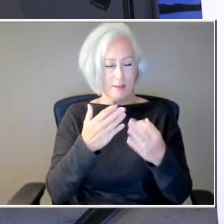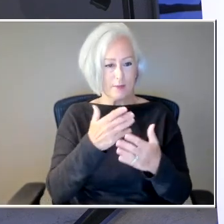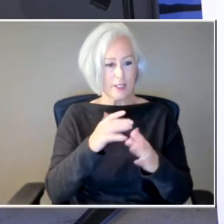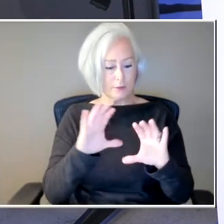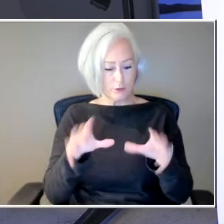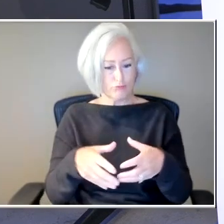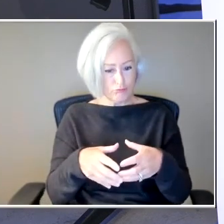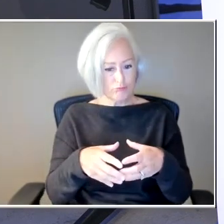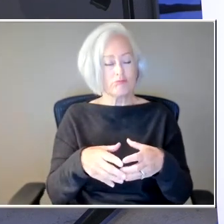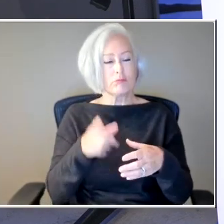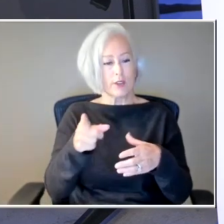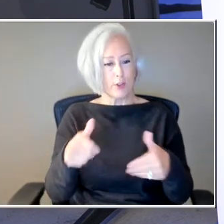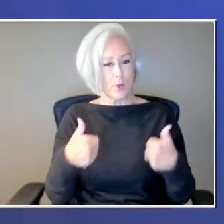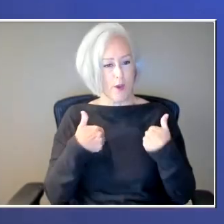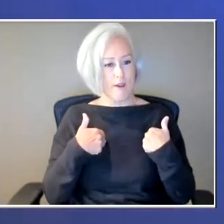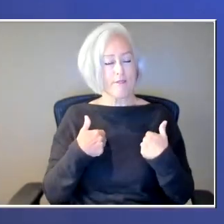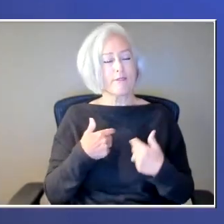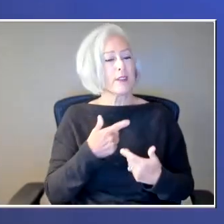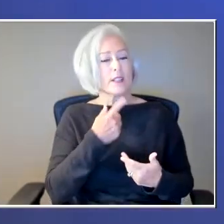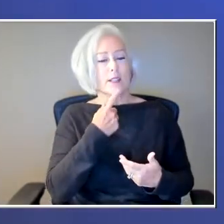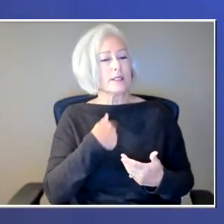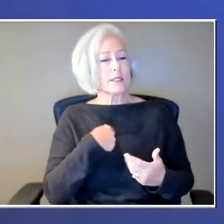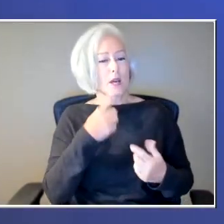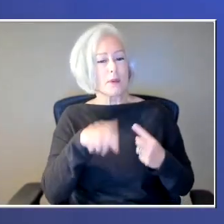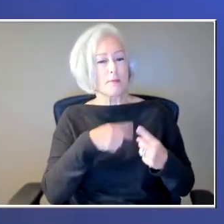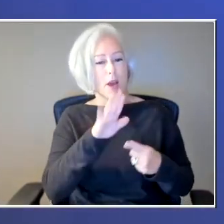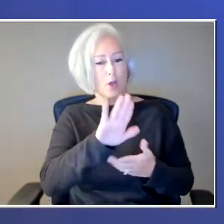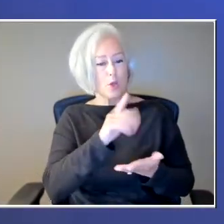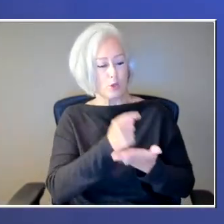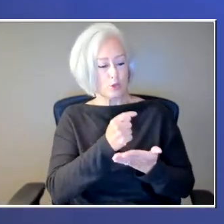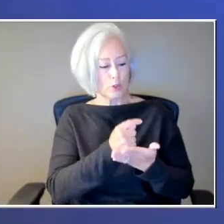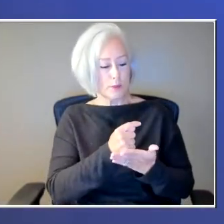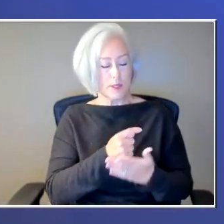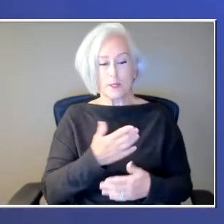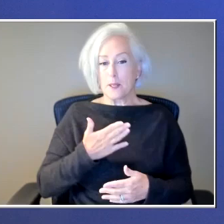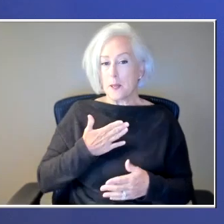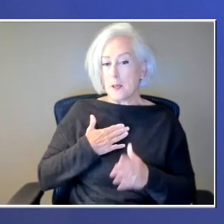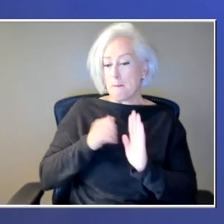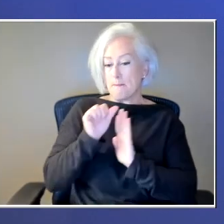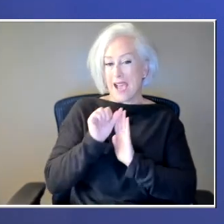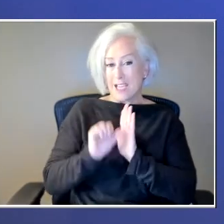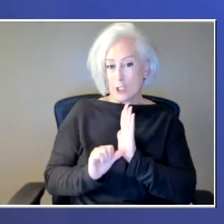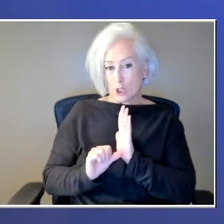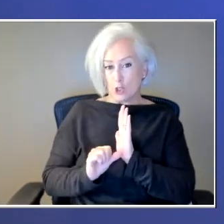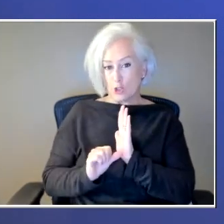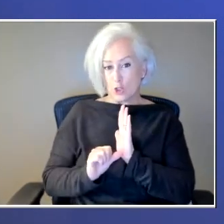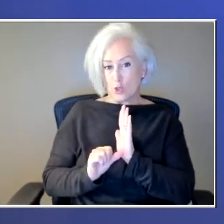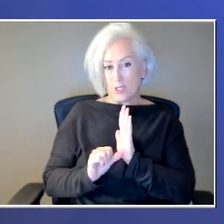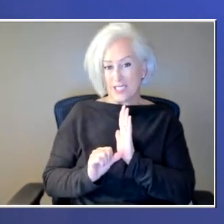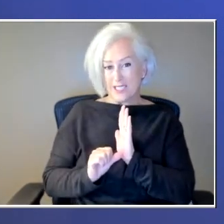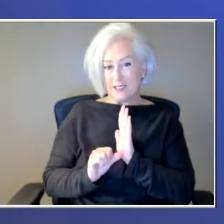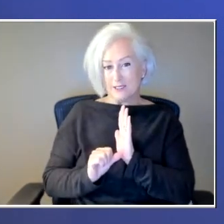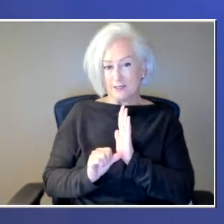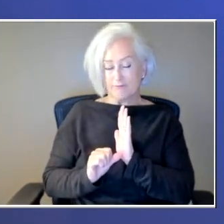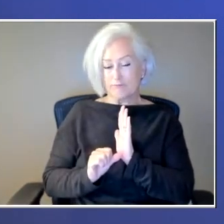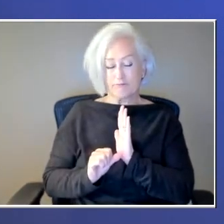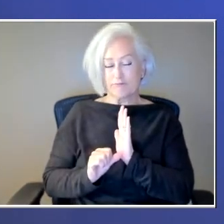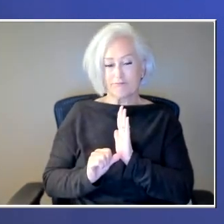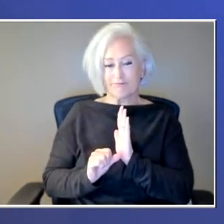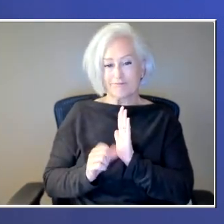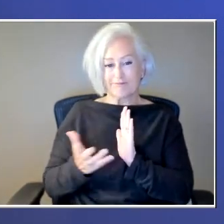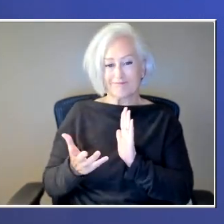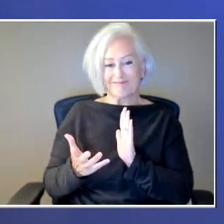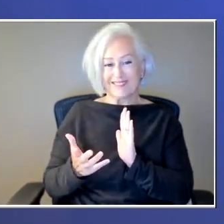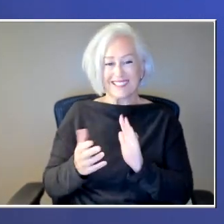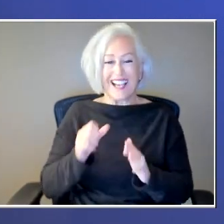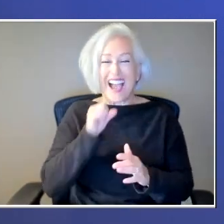path. Well, mine was surgery. Was really I just didn't have an